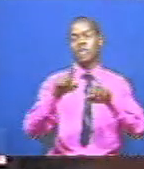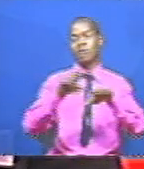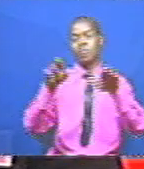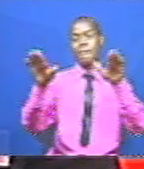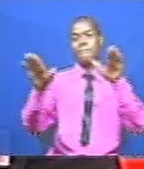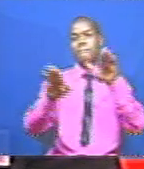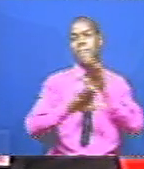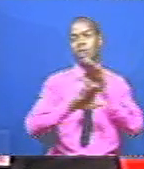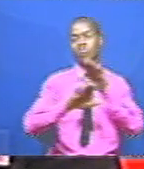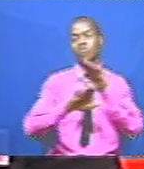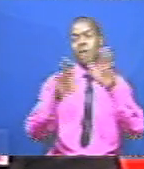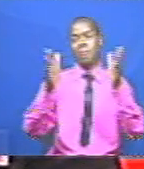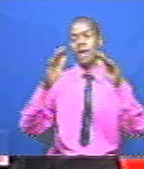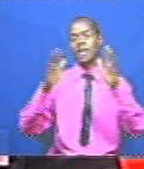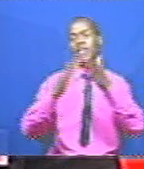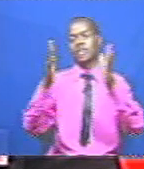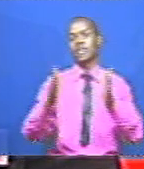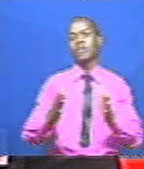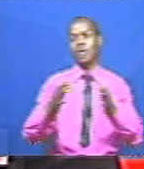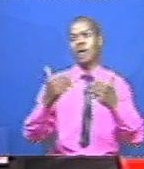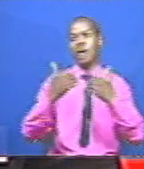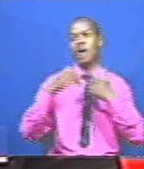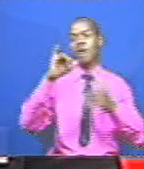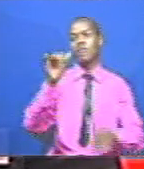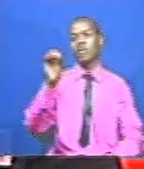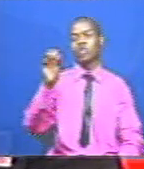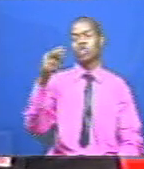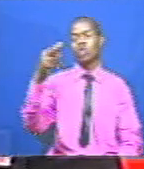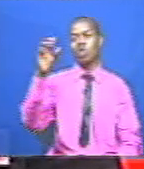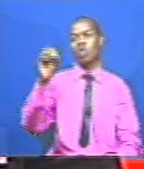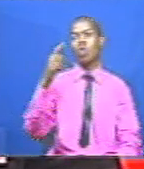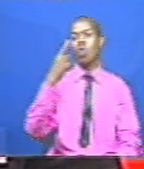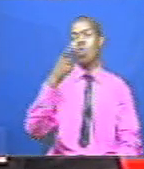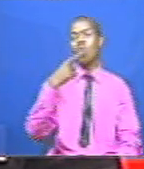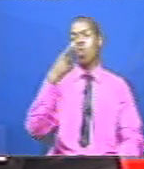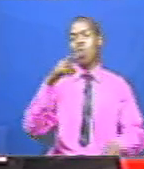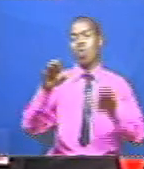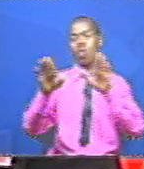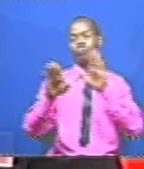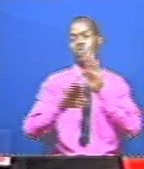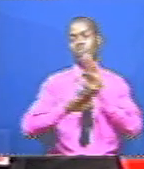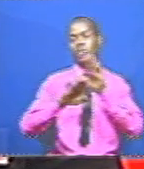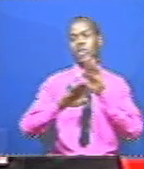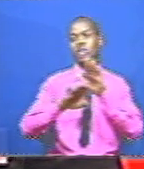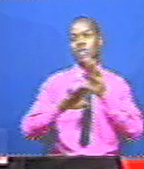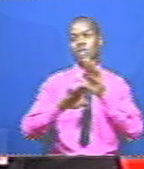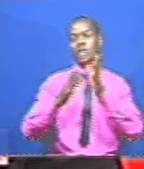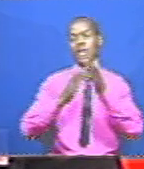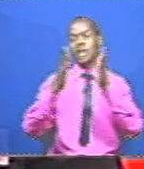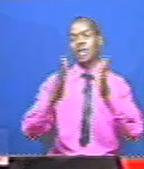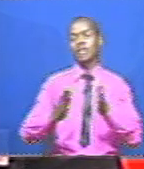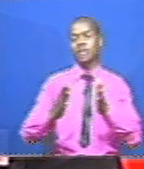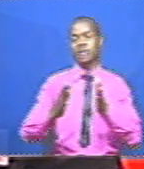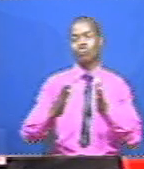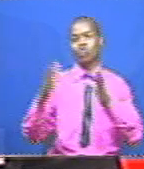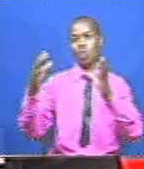so is Governor Joho on our end, who is a deputy party leader, and he is a deputy chair of